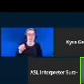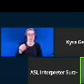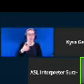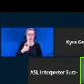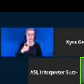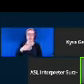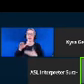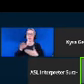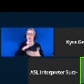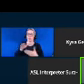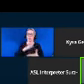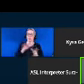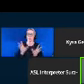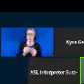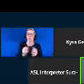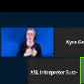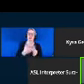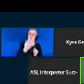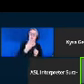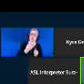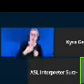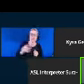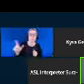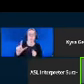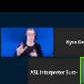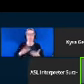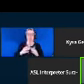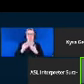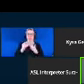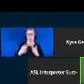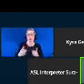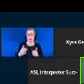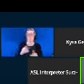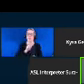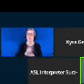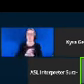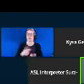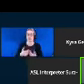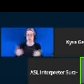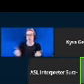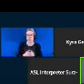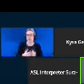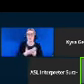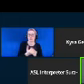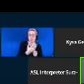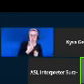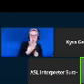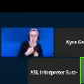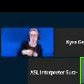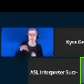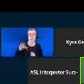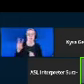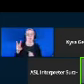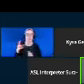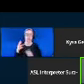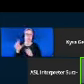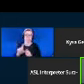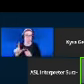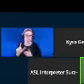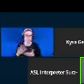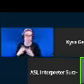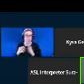Jewish and Muslim community leaders in the Midwest. We met separately with 15 Jewish community representatives and 6 Muslim community representatives to